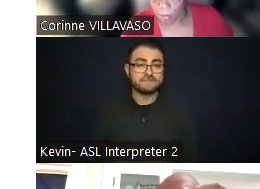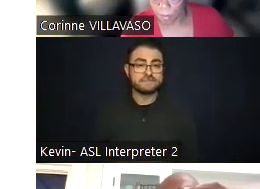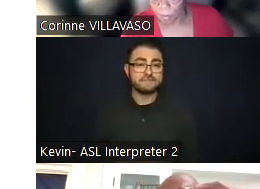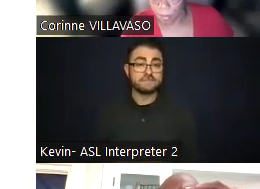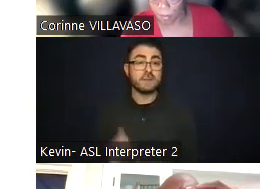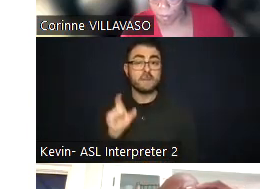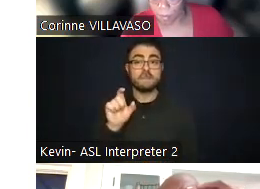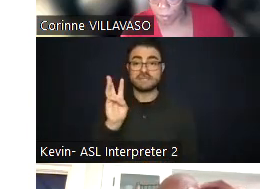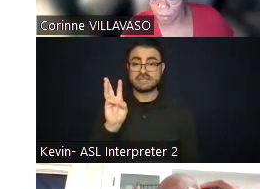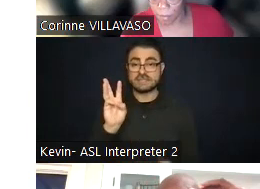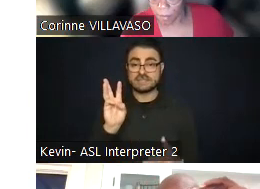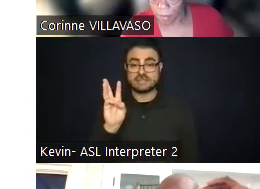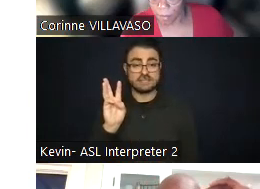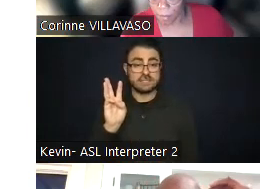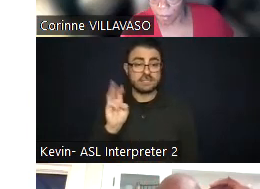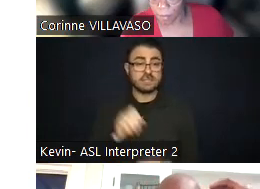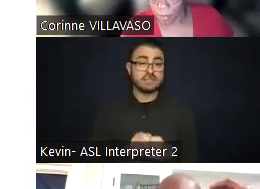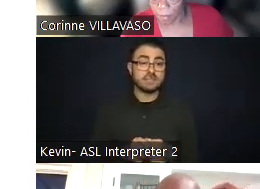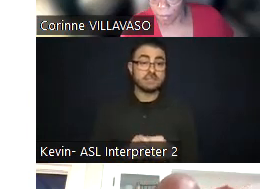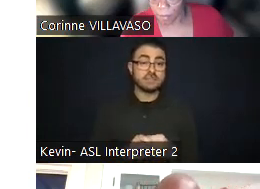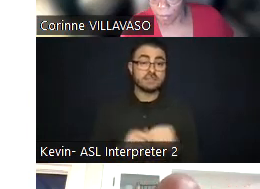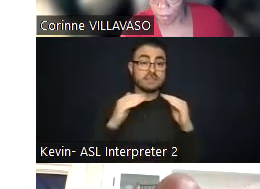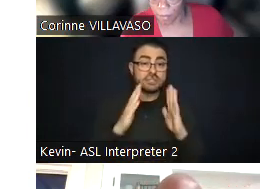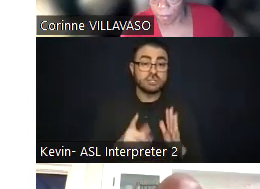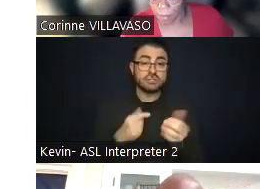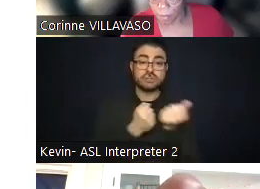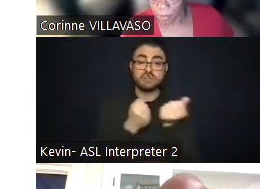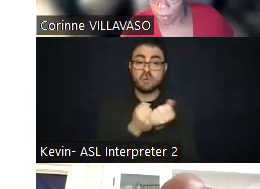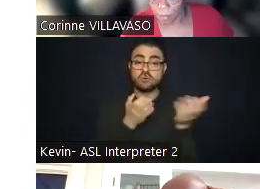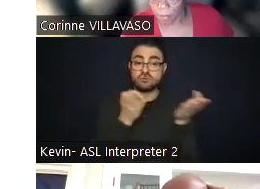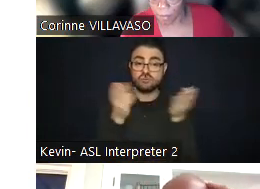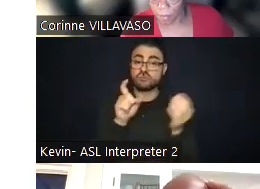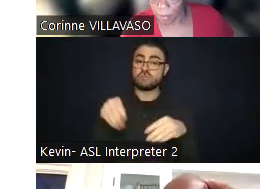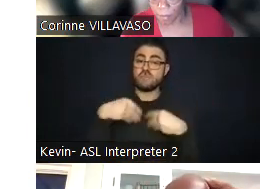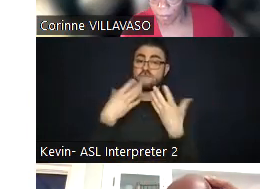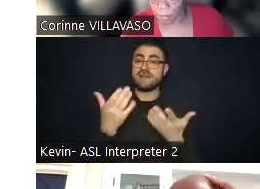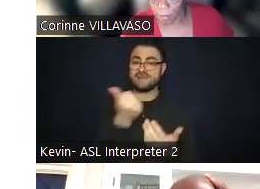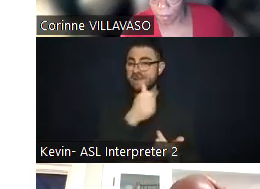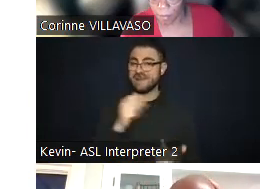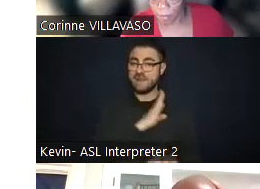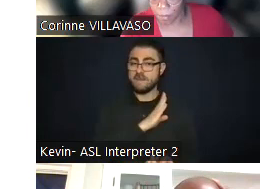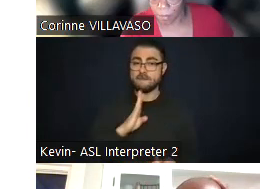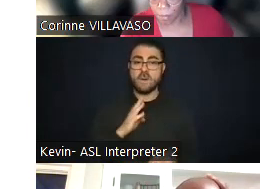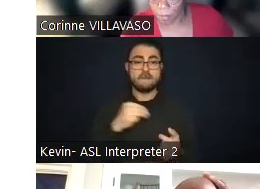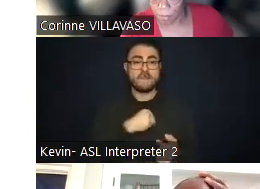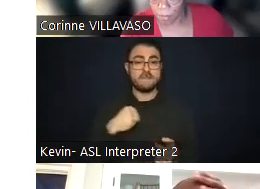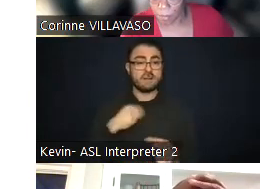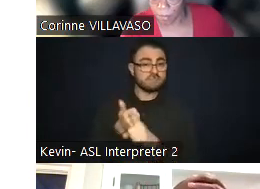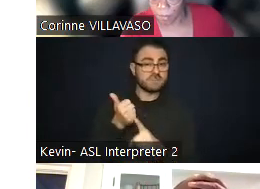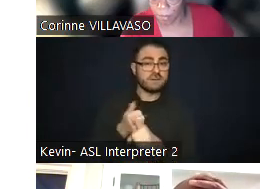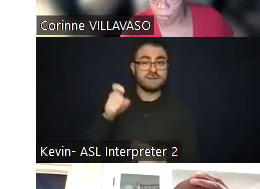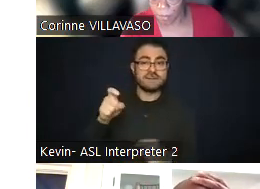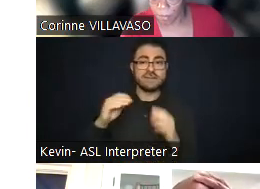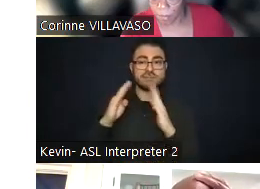Subpoint six, shelter support services shall be provided to any board member needing such services during their term of